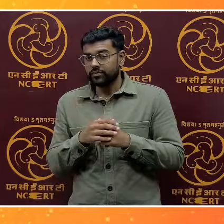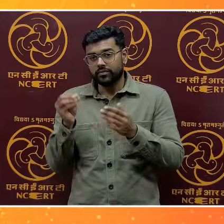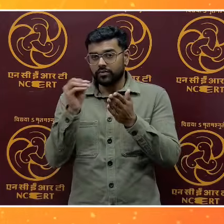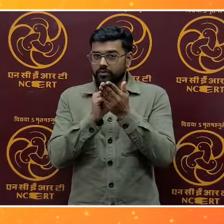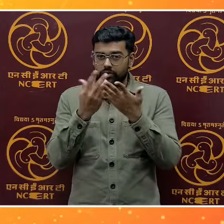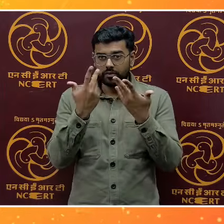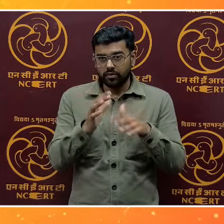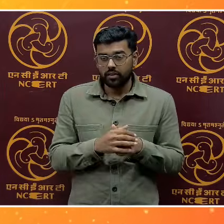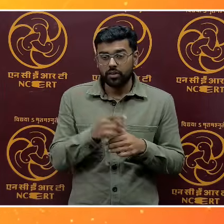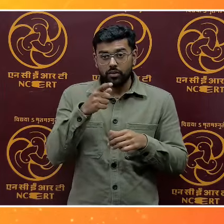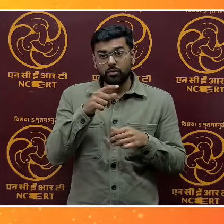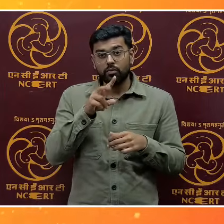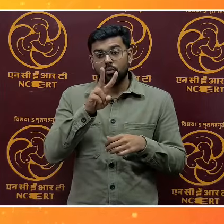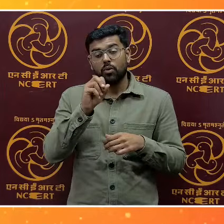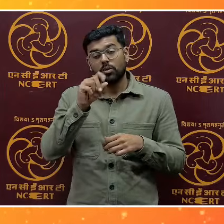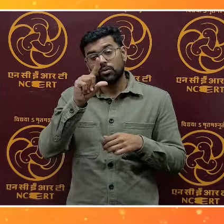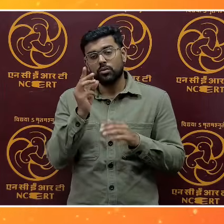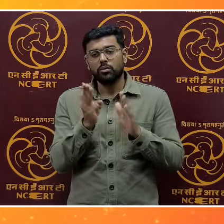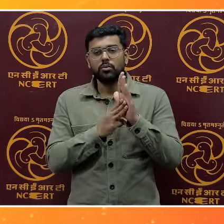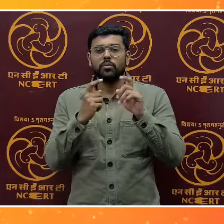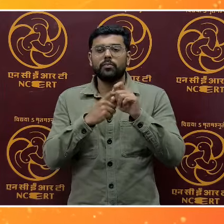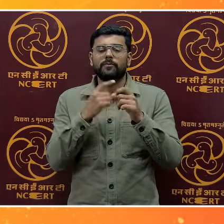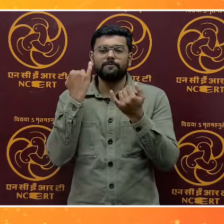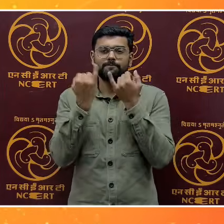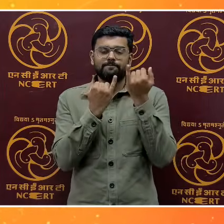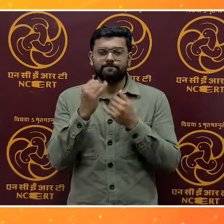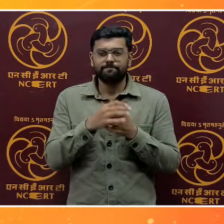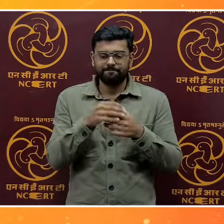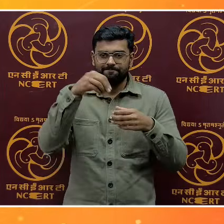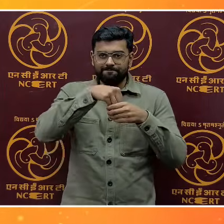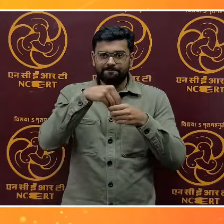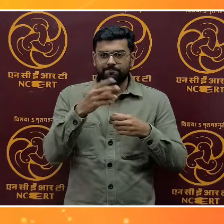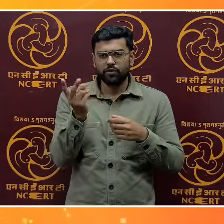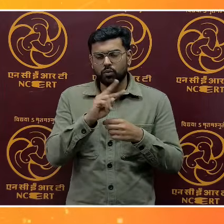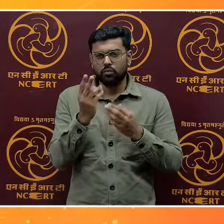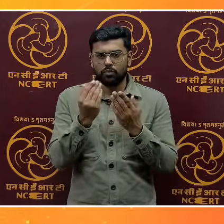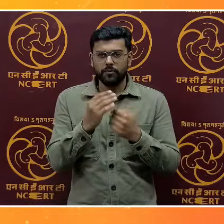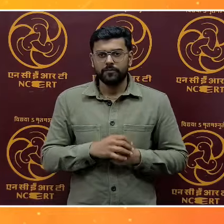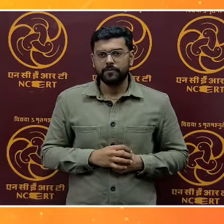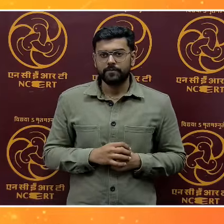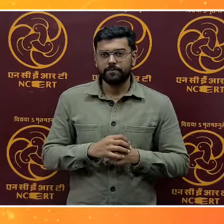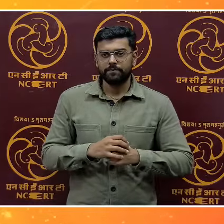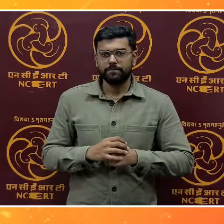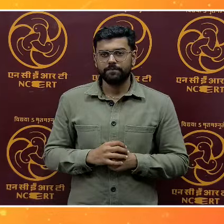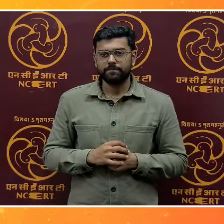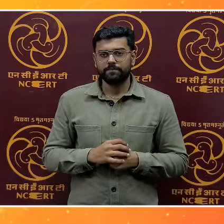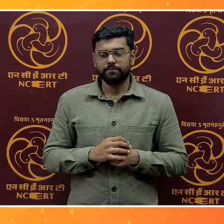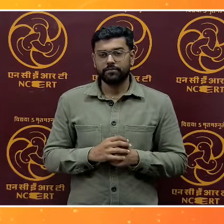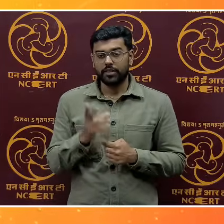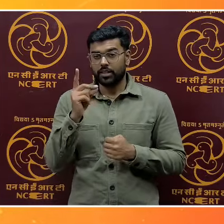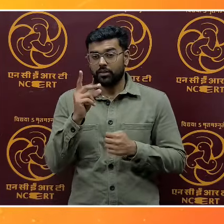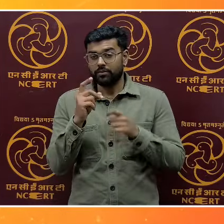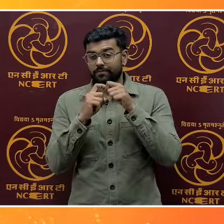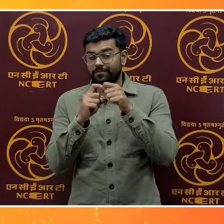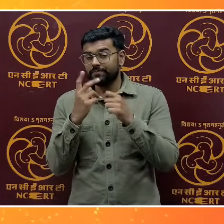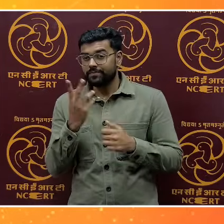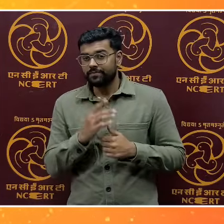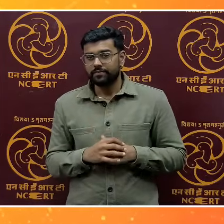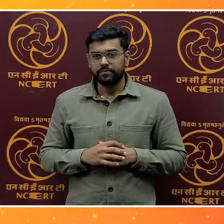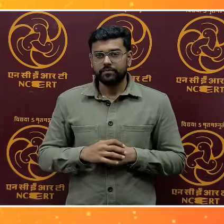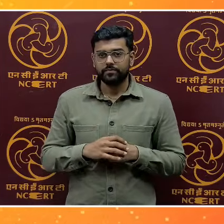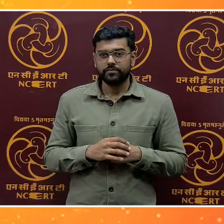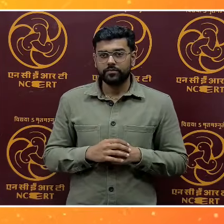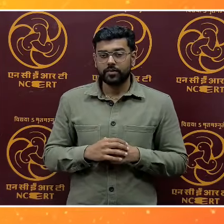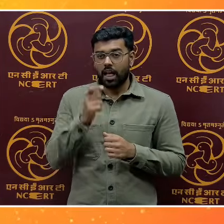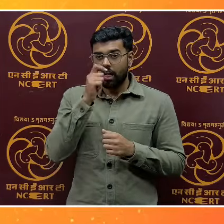you and you need to find out the volume. Okay, it involves both the formulae, right? And the second question is, how much